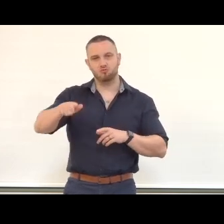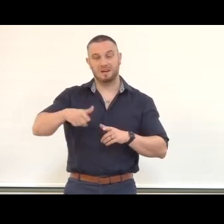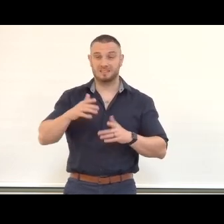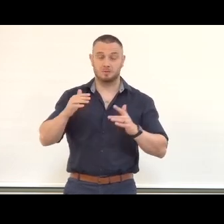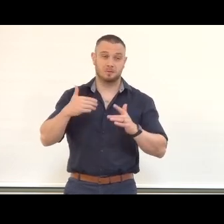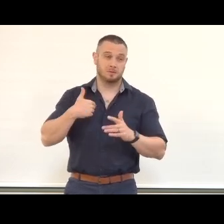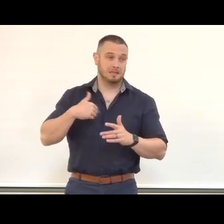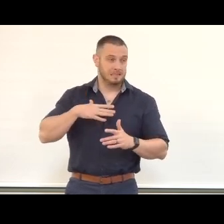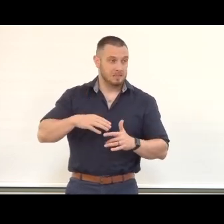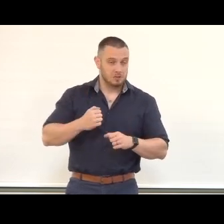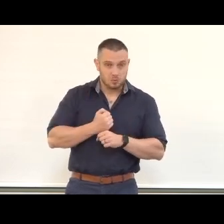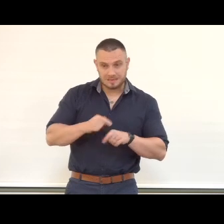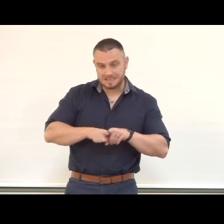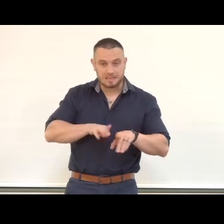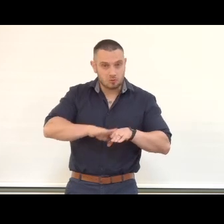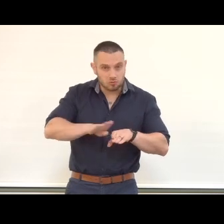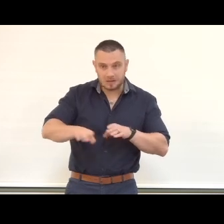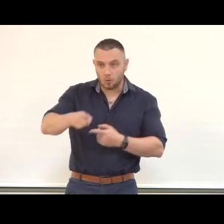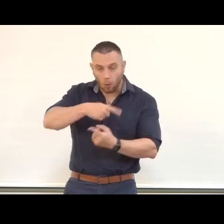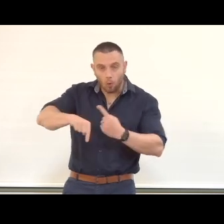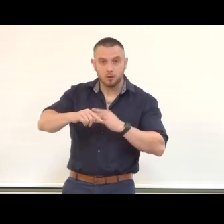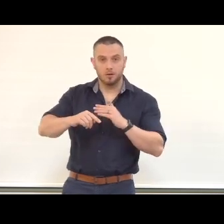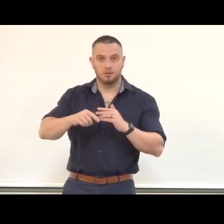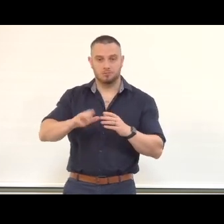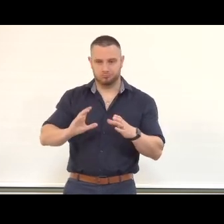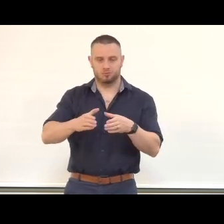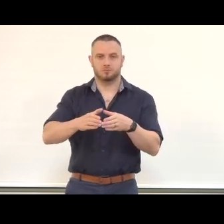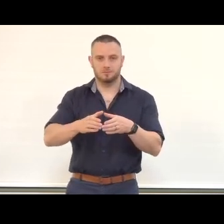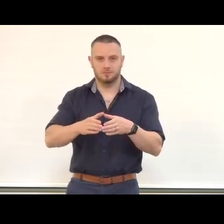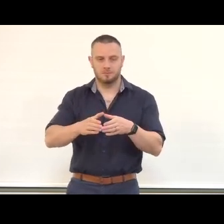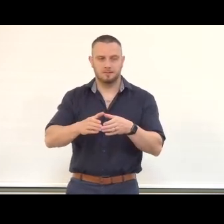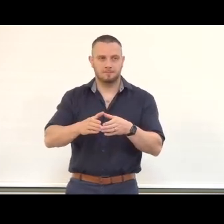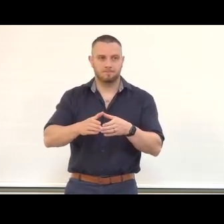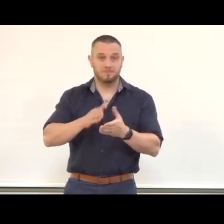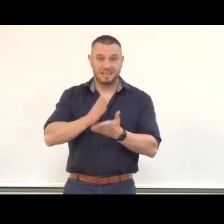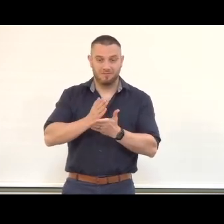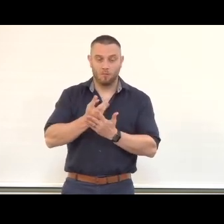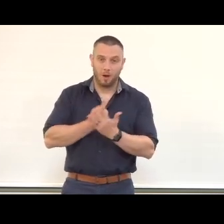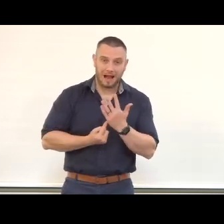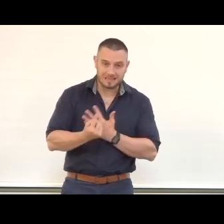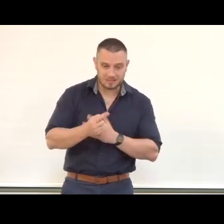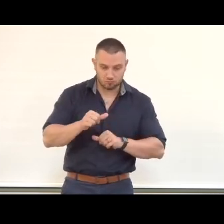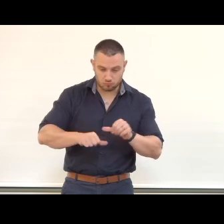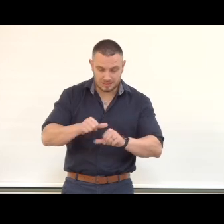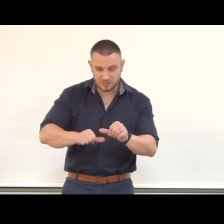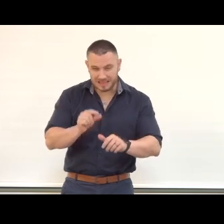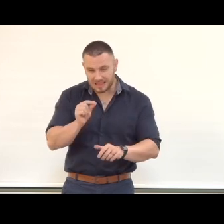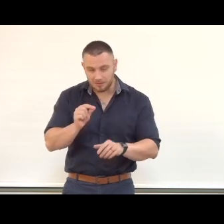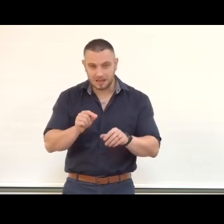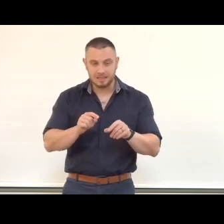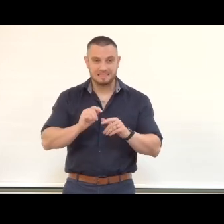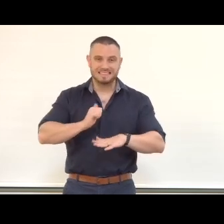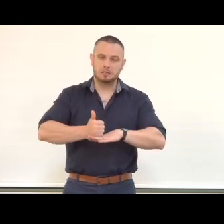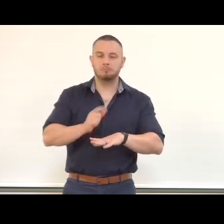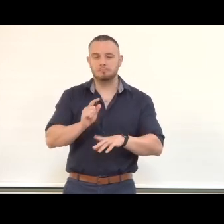so I had to do the same training that all the other field crew had to do. And in terms of isolation, the procedure was a little bit, or like the setup was a